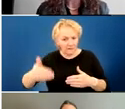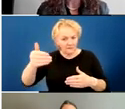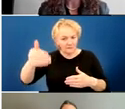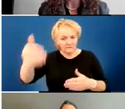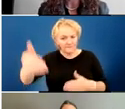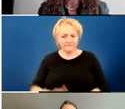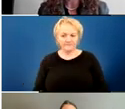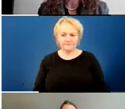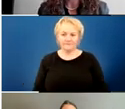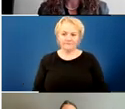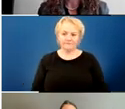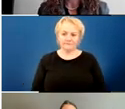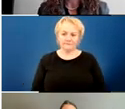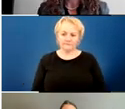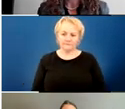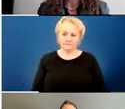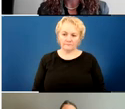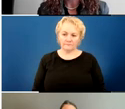those.